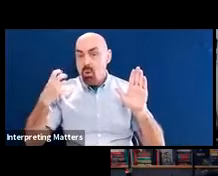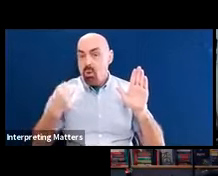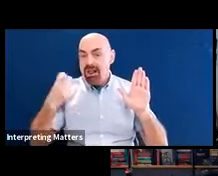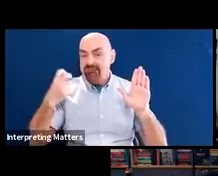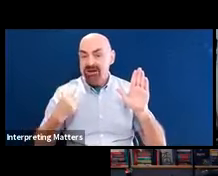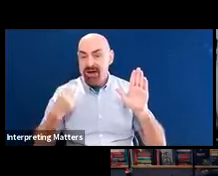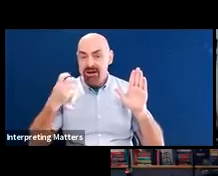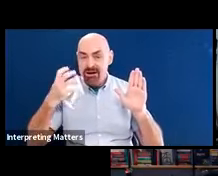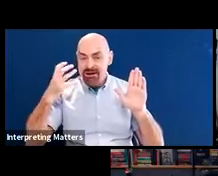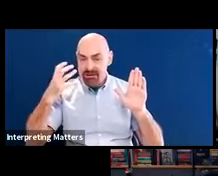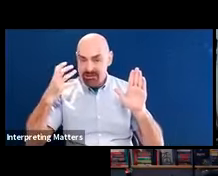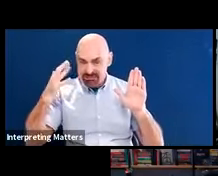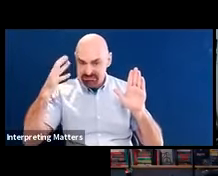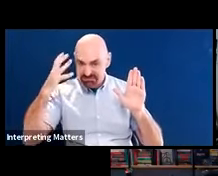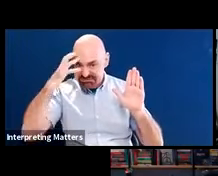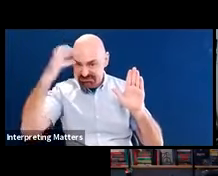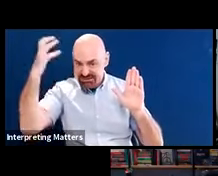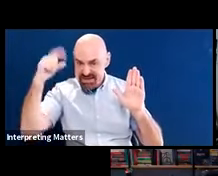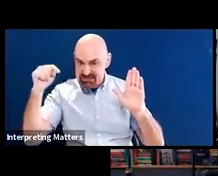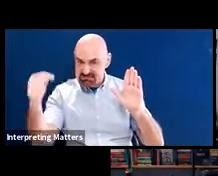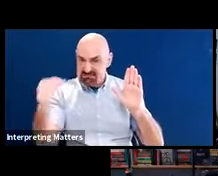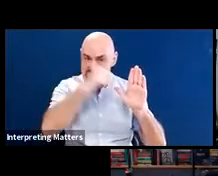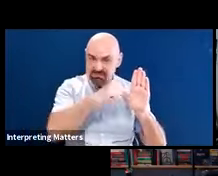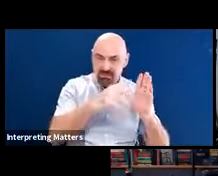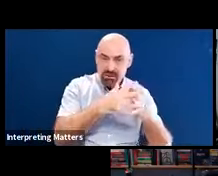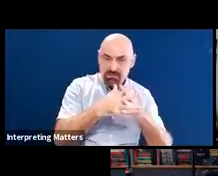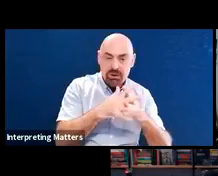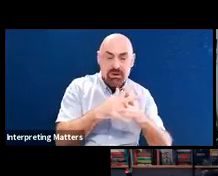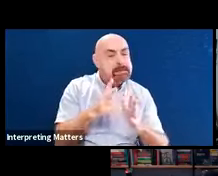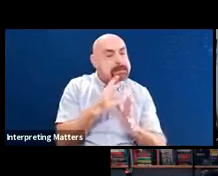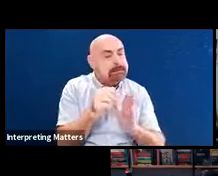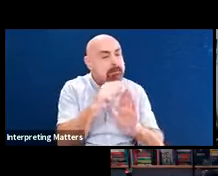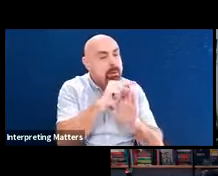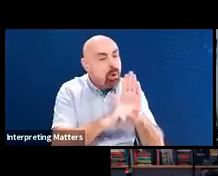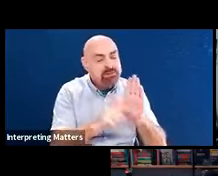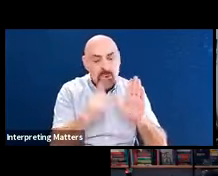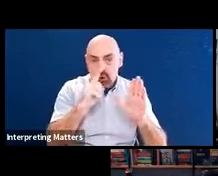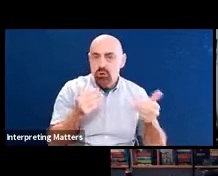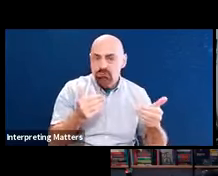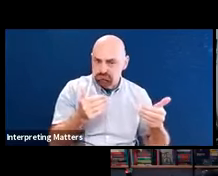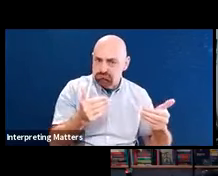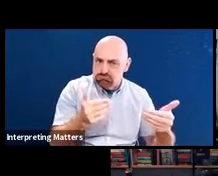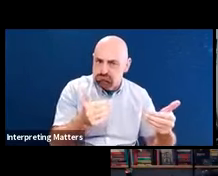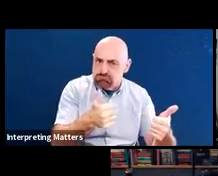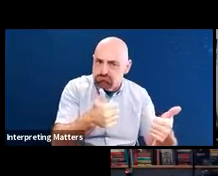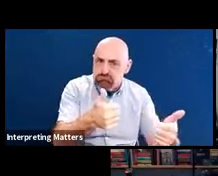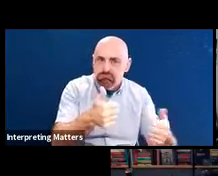welfare state in the United States. And I think some of those policies could go quite far towards